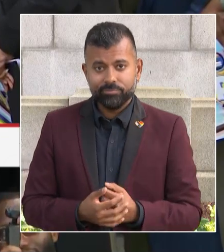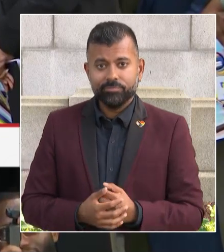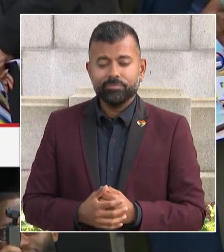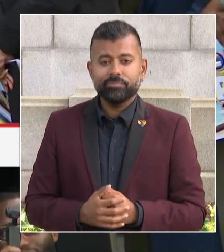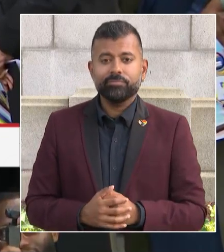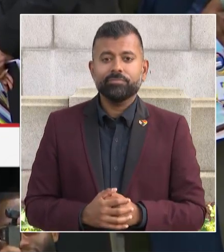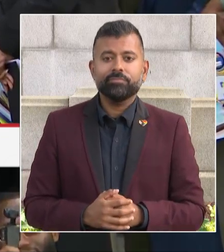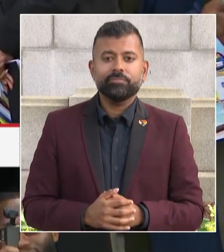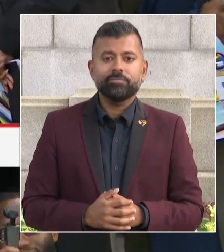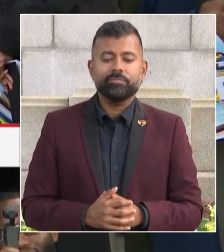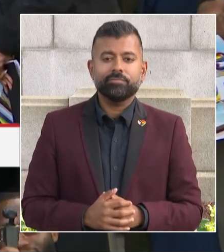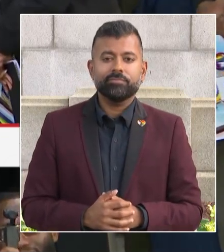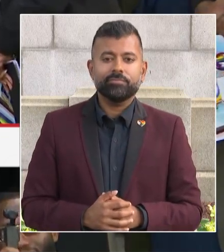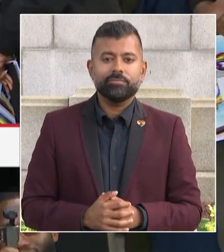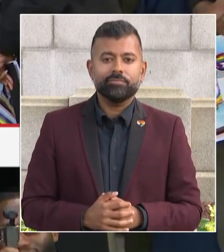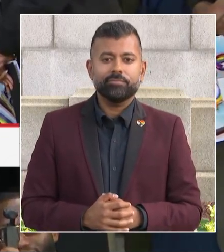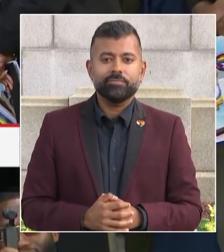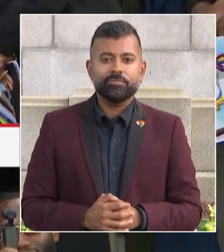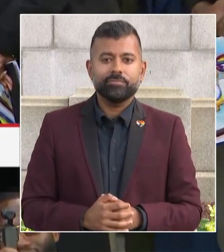All right.